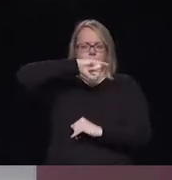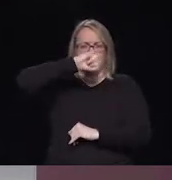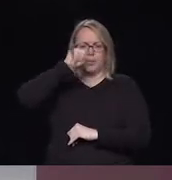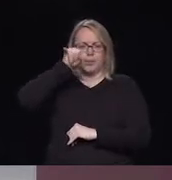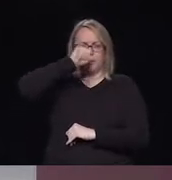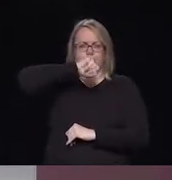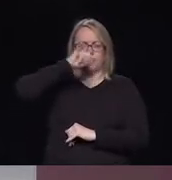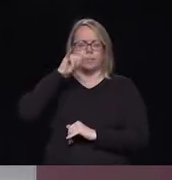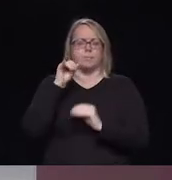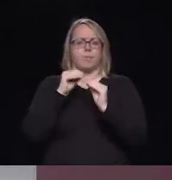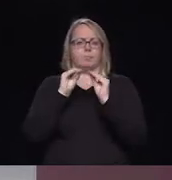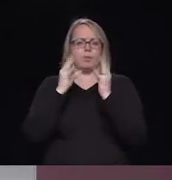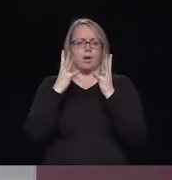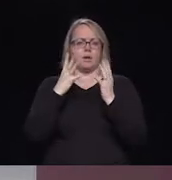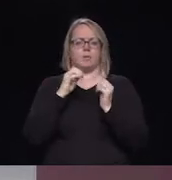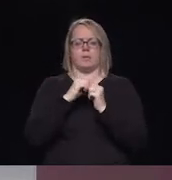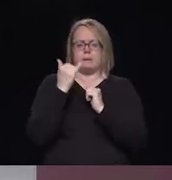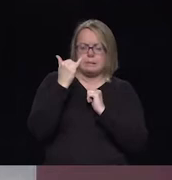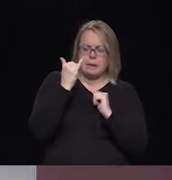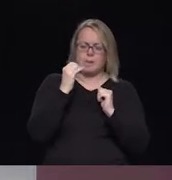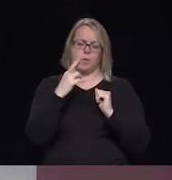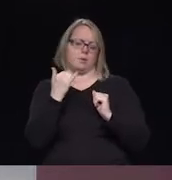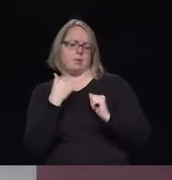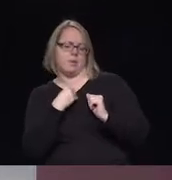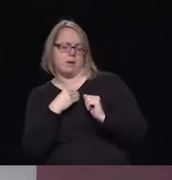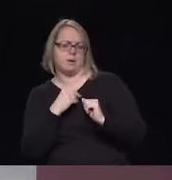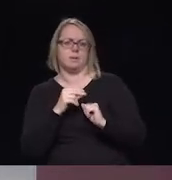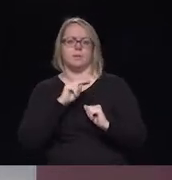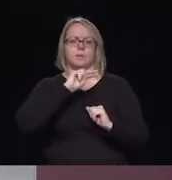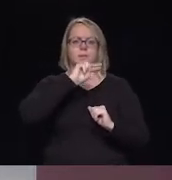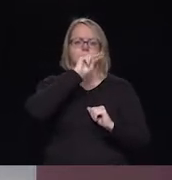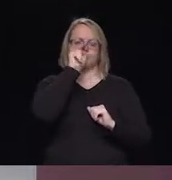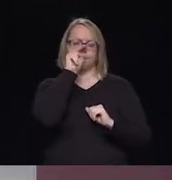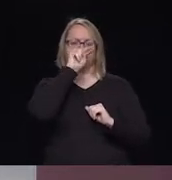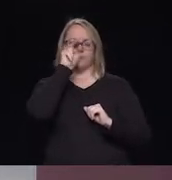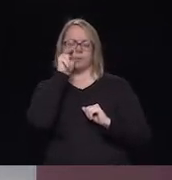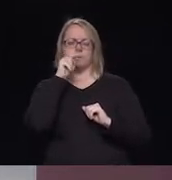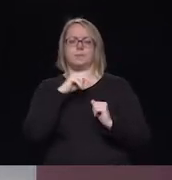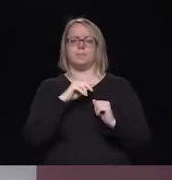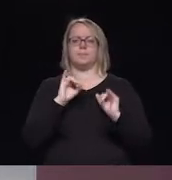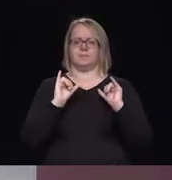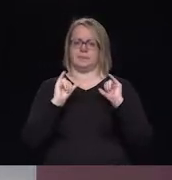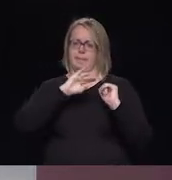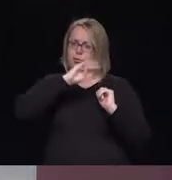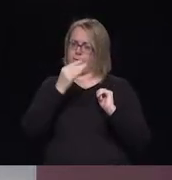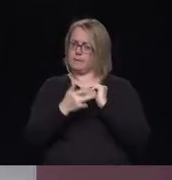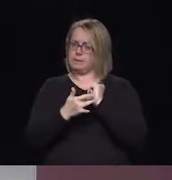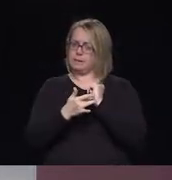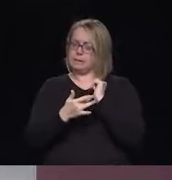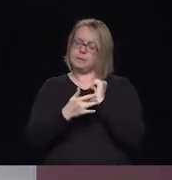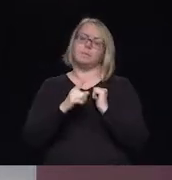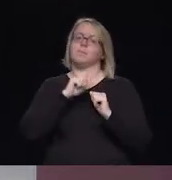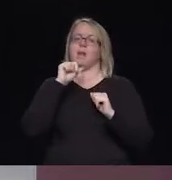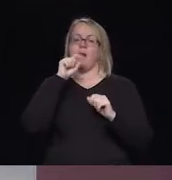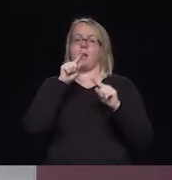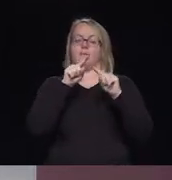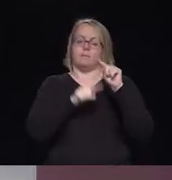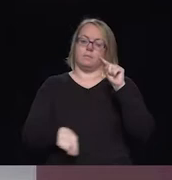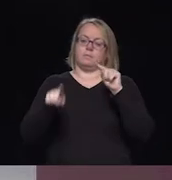using the rolling. Just a little hint of sunlight, a little warmth